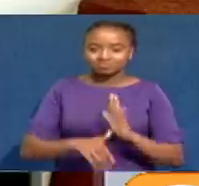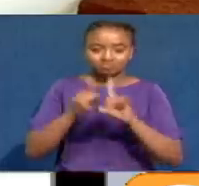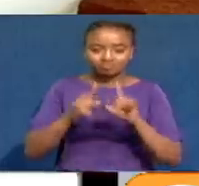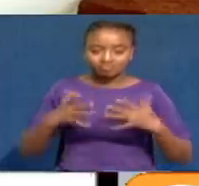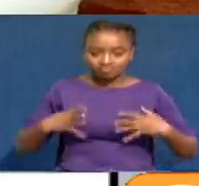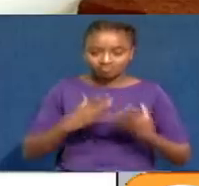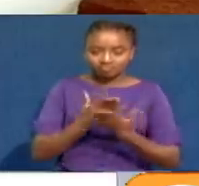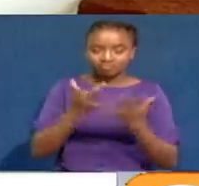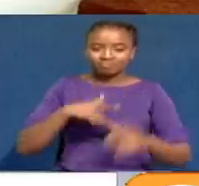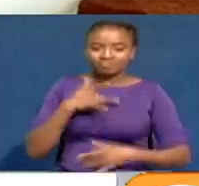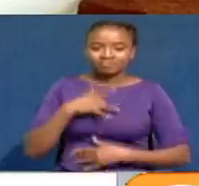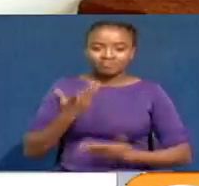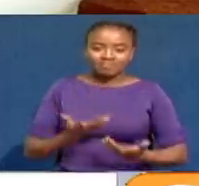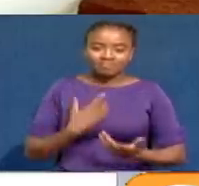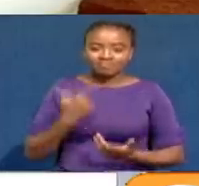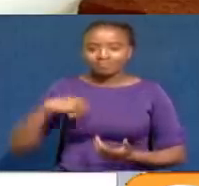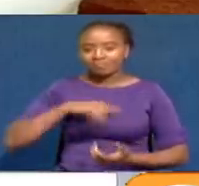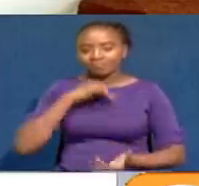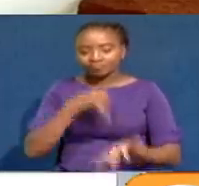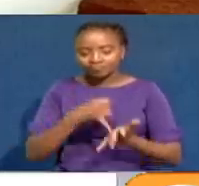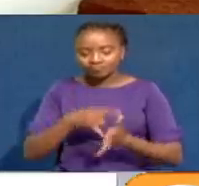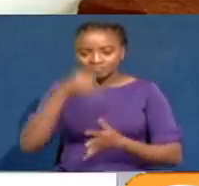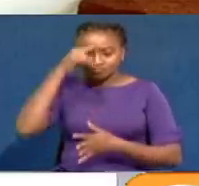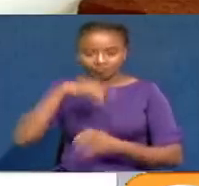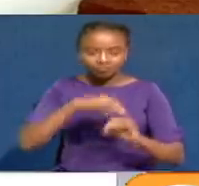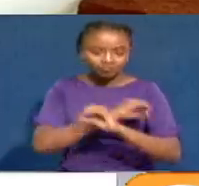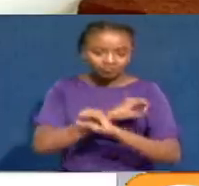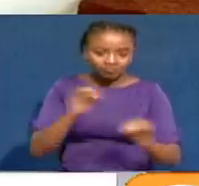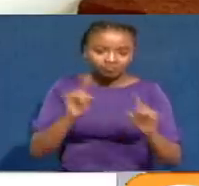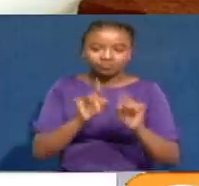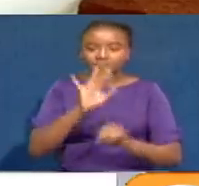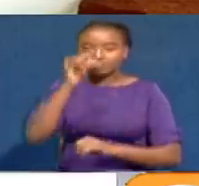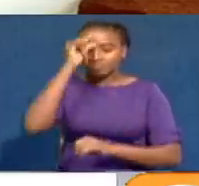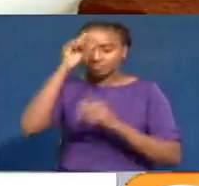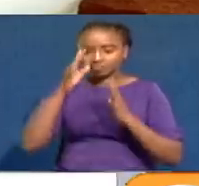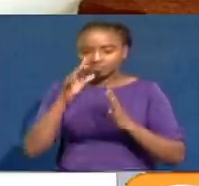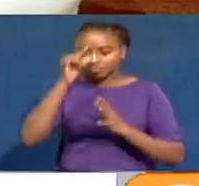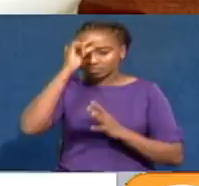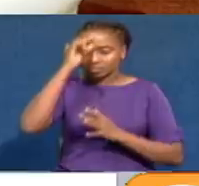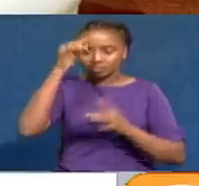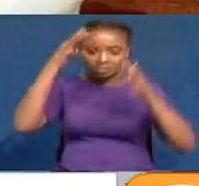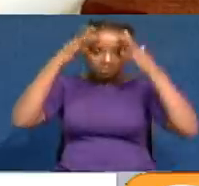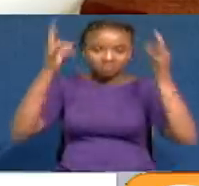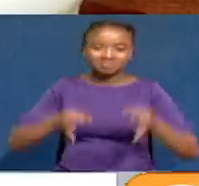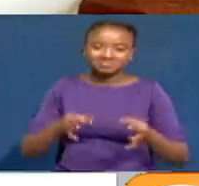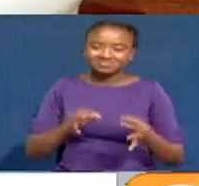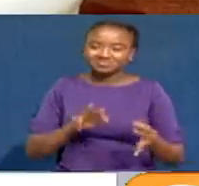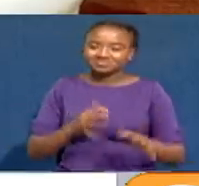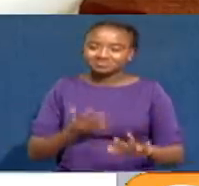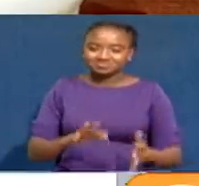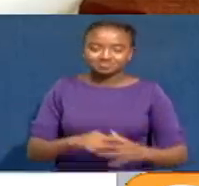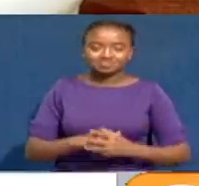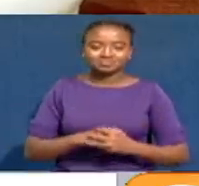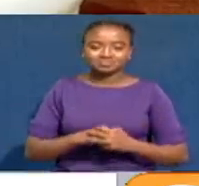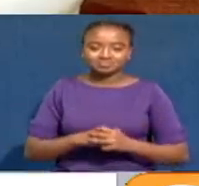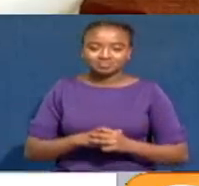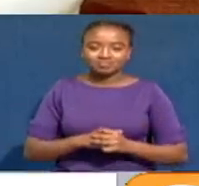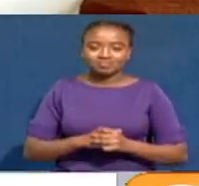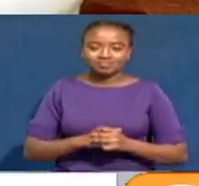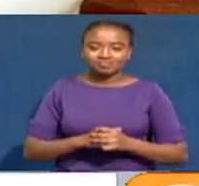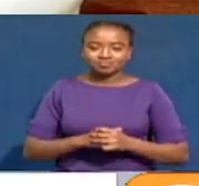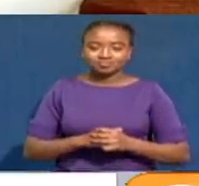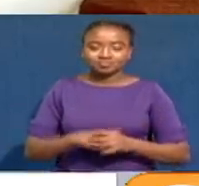left out from the policies of the government and the decisions the government is taking. Unemployment rate in Kenya is just